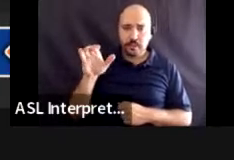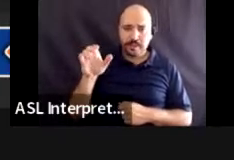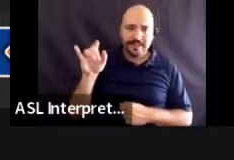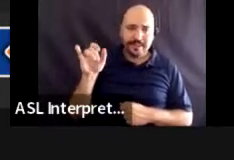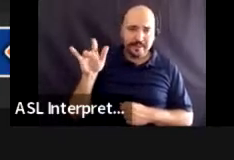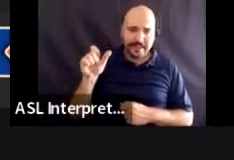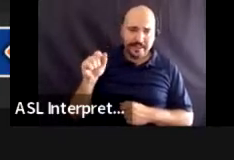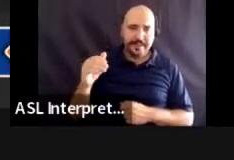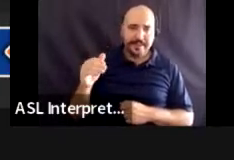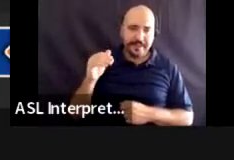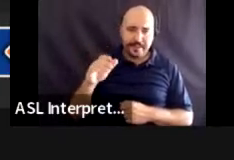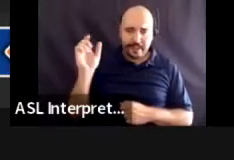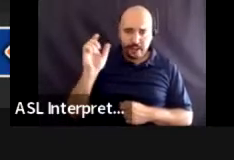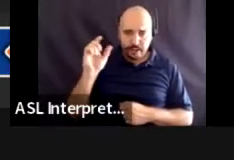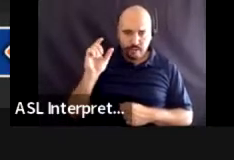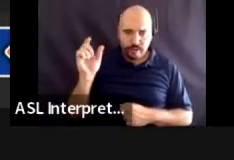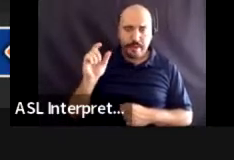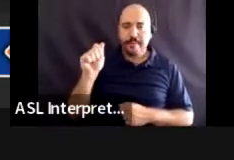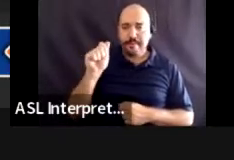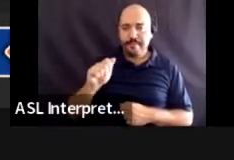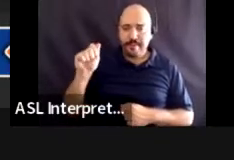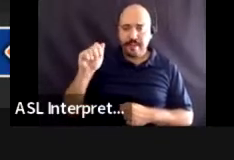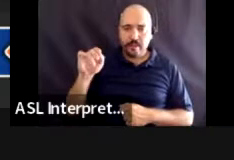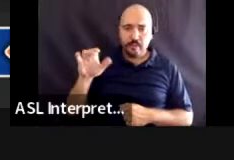Disabilities. Instagram is